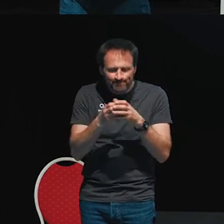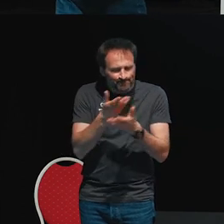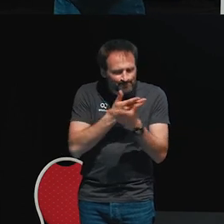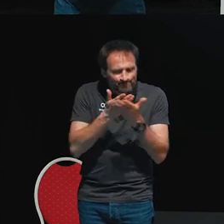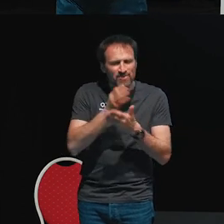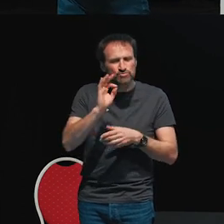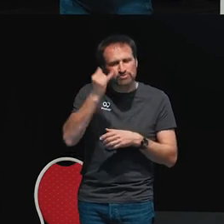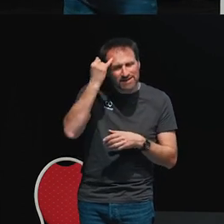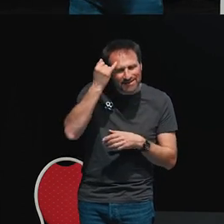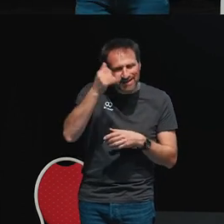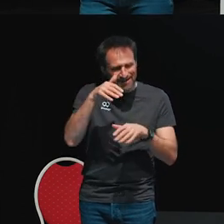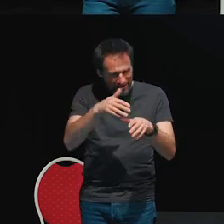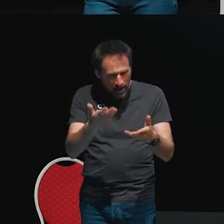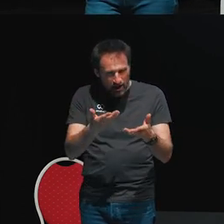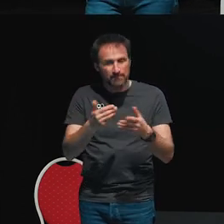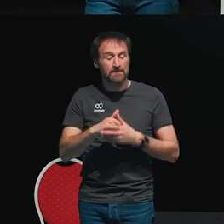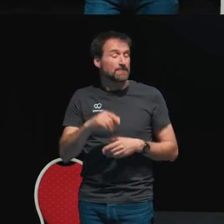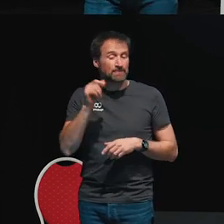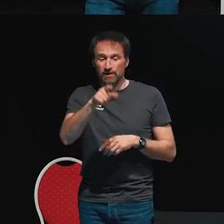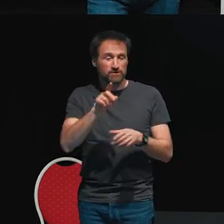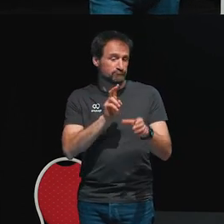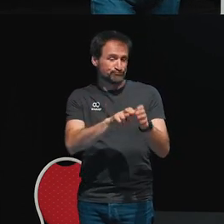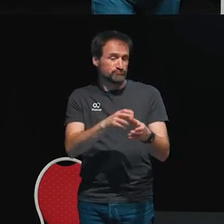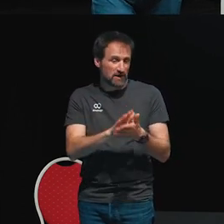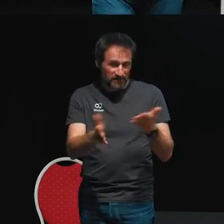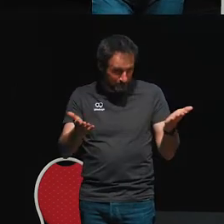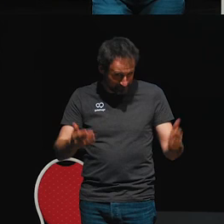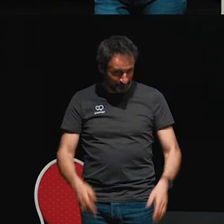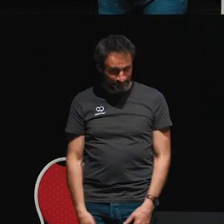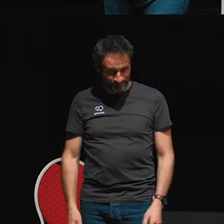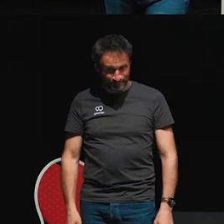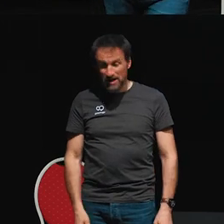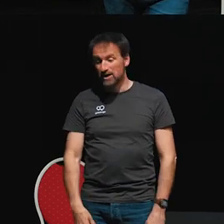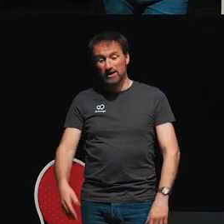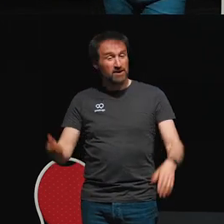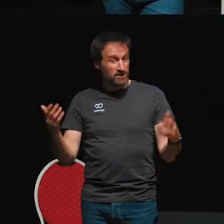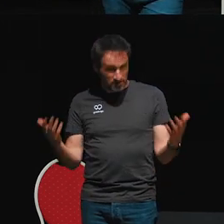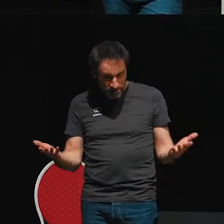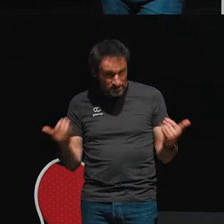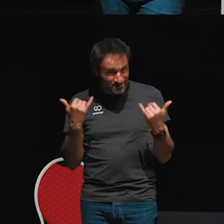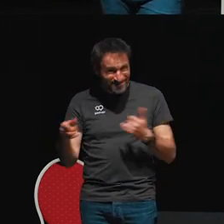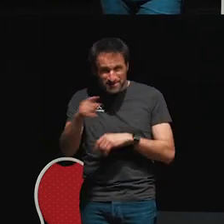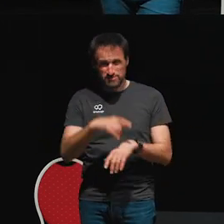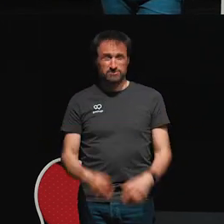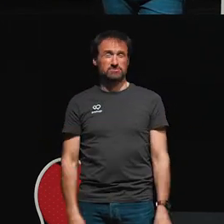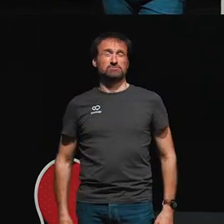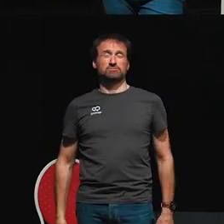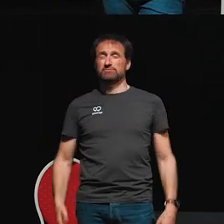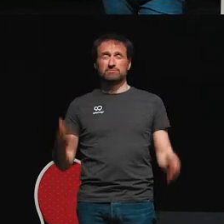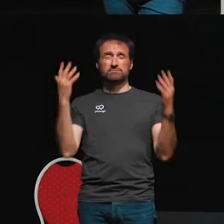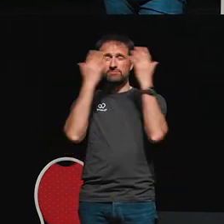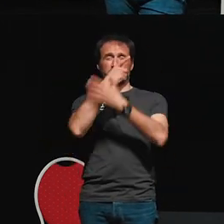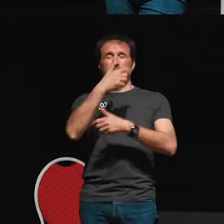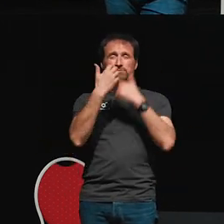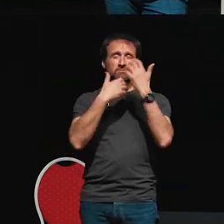one ideas that they have, and you can join one of those too. So you might be confused. I mean, what are you talking about? There's so